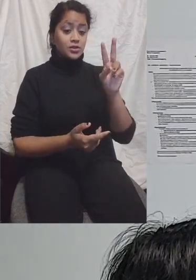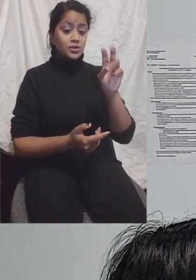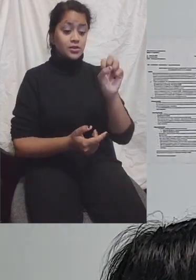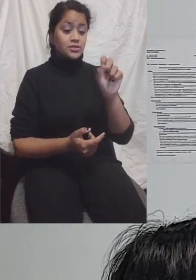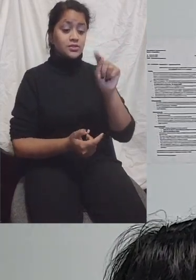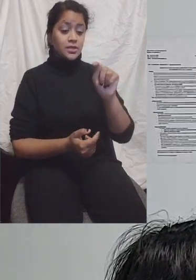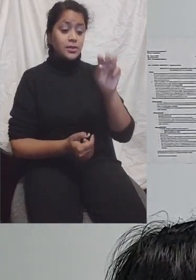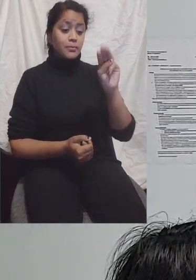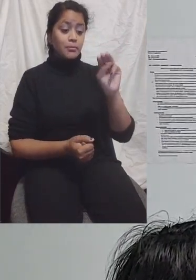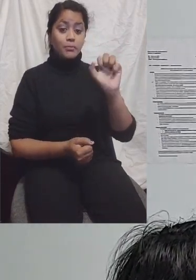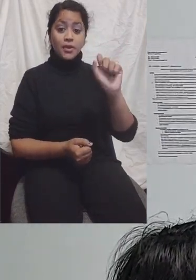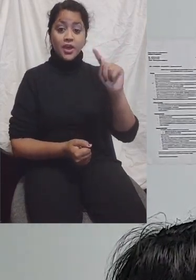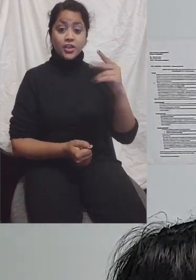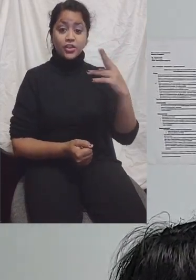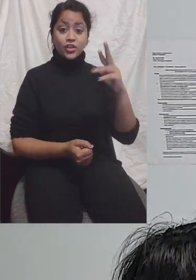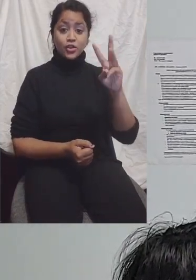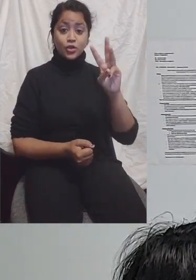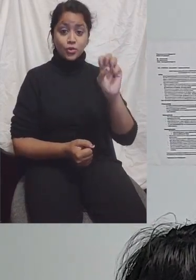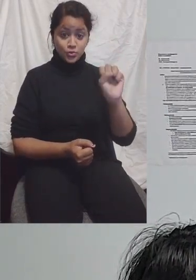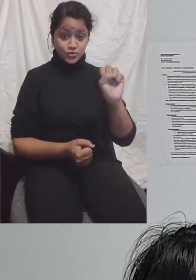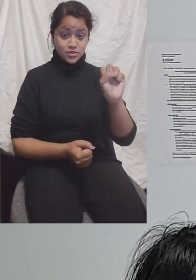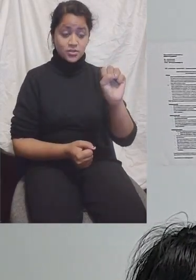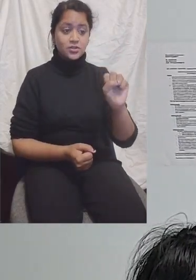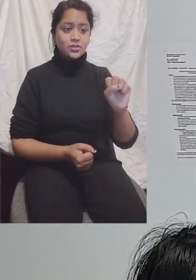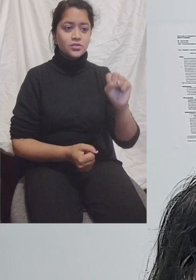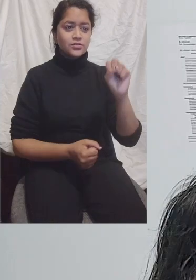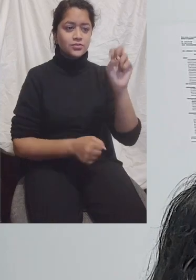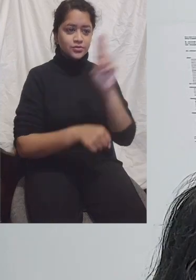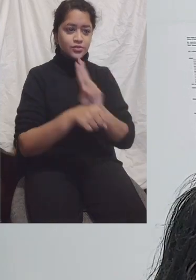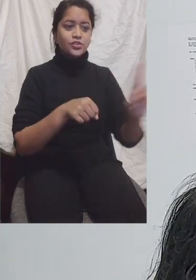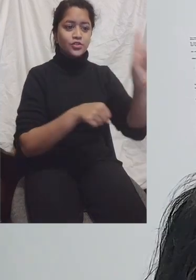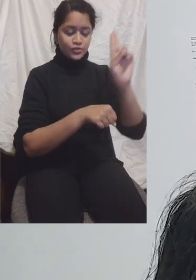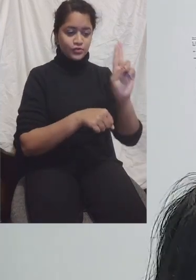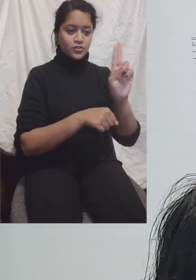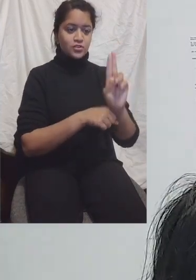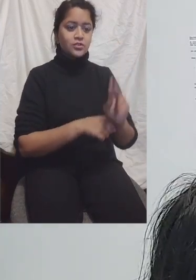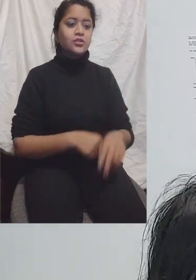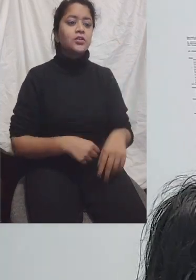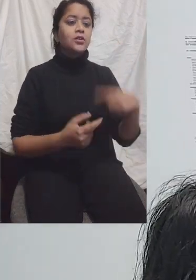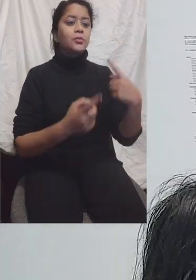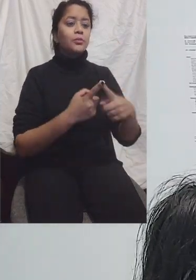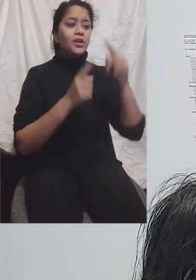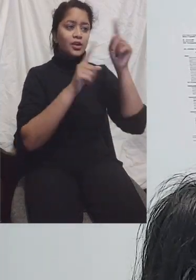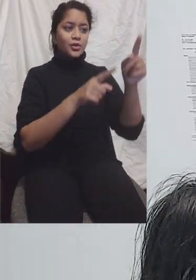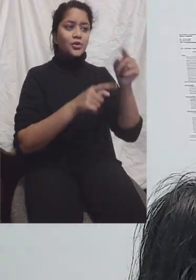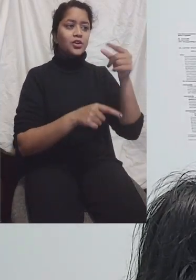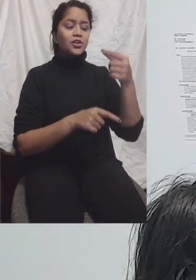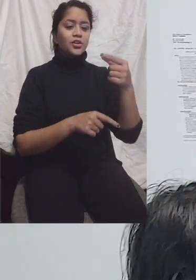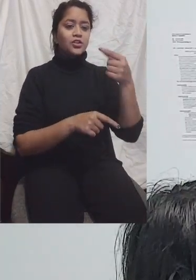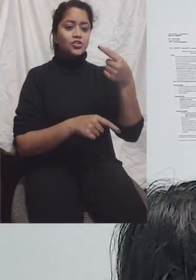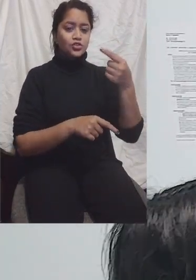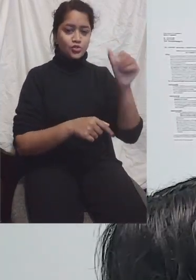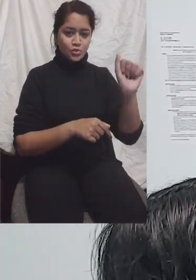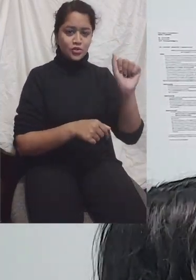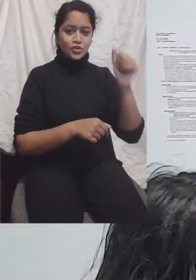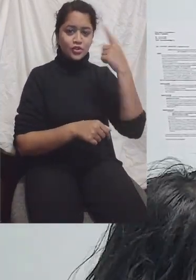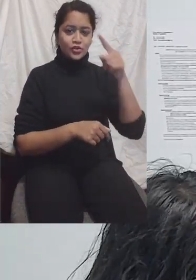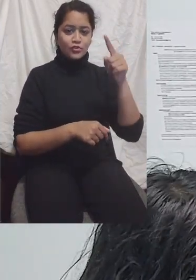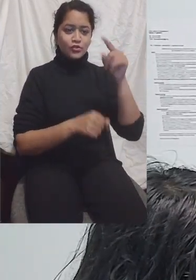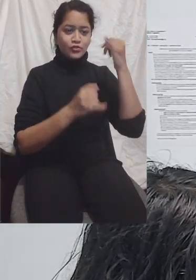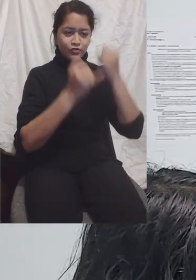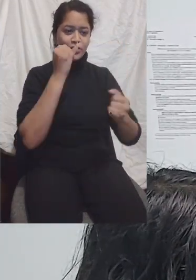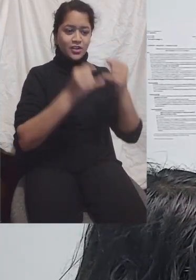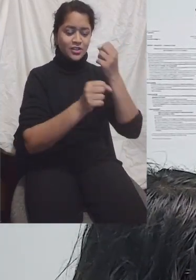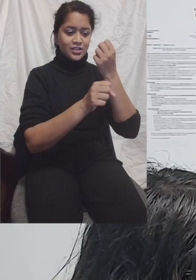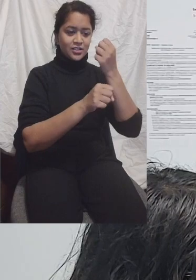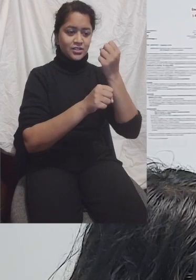I've been practicing for almost 8 years now. I'm a graduate of St. Matthew's University here in Cayman. I did